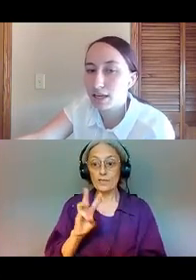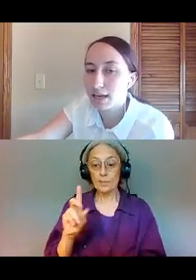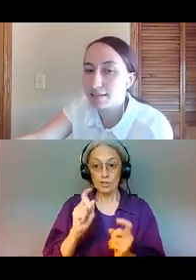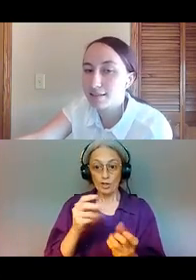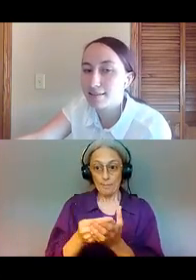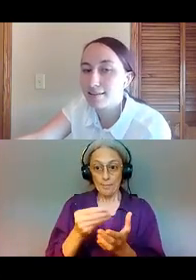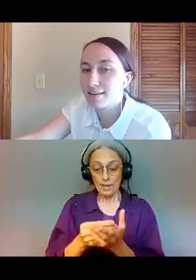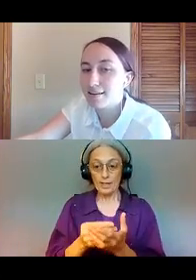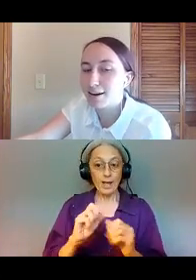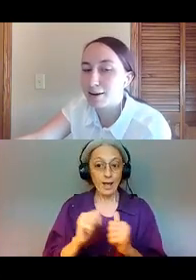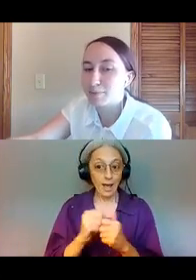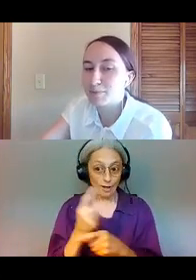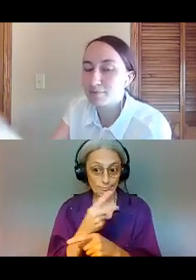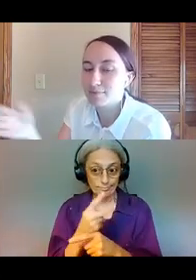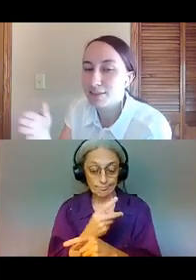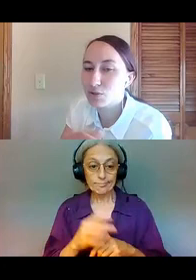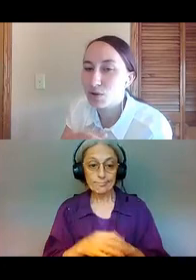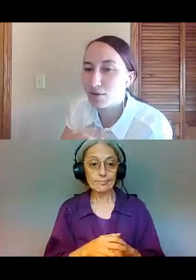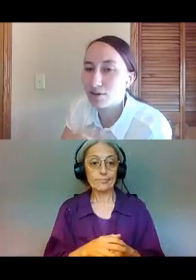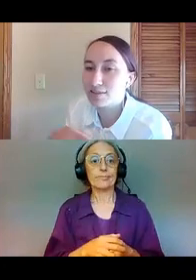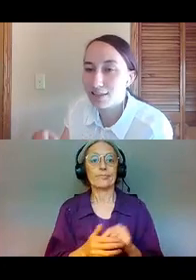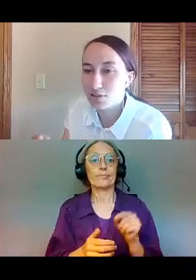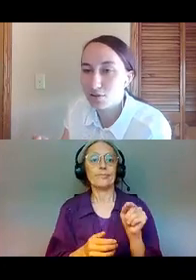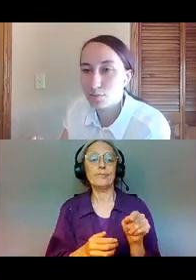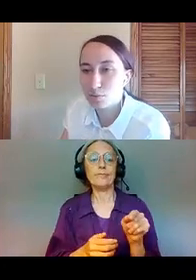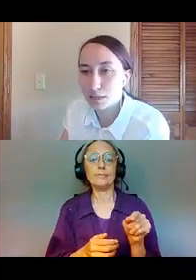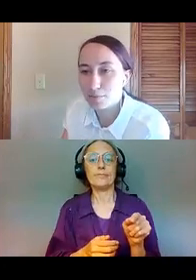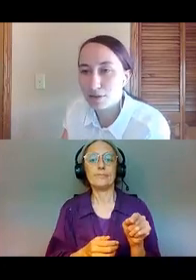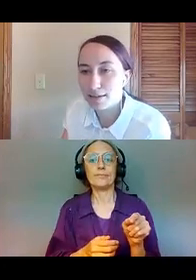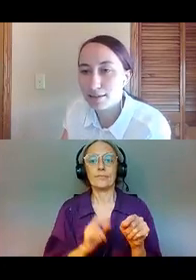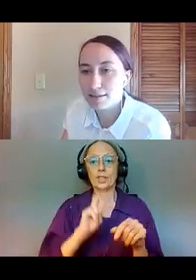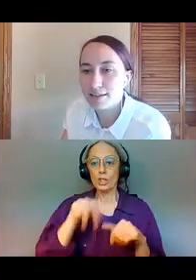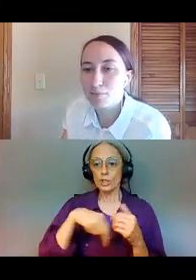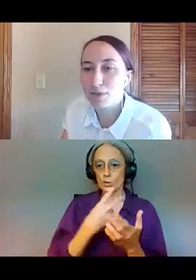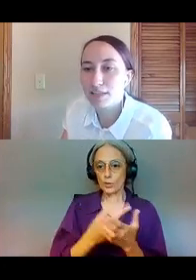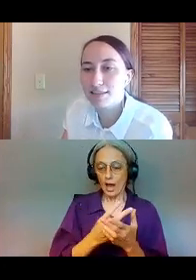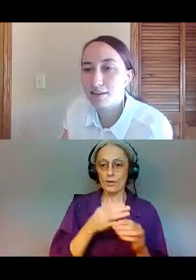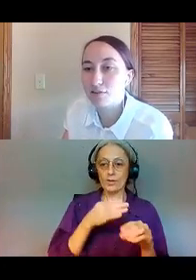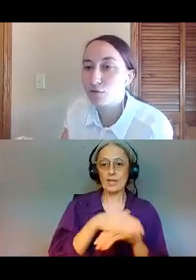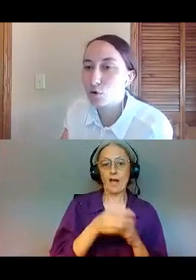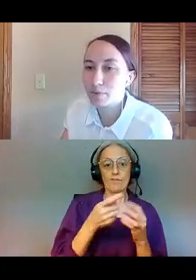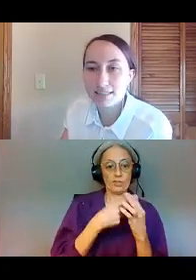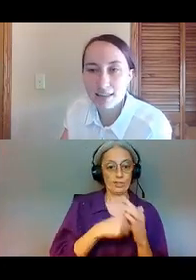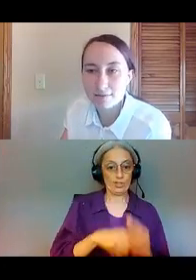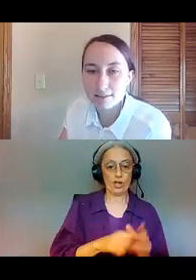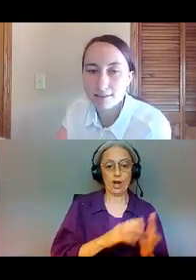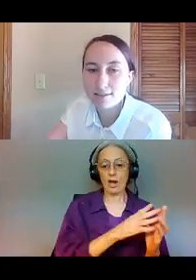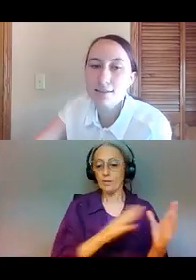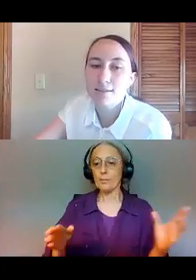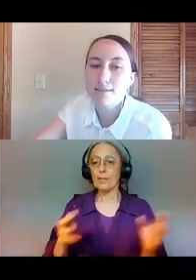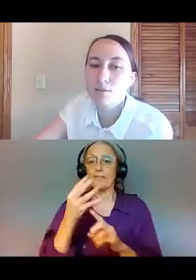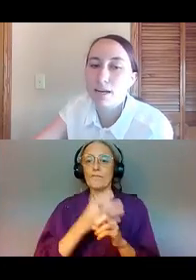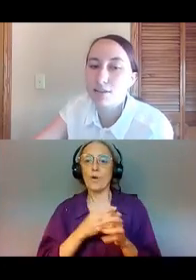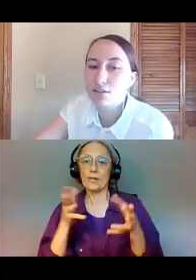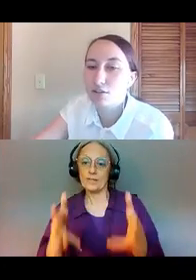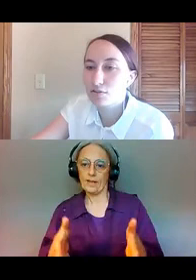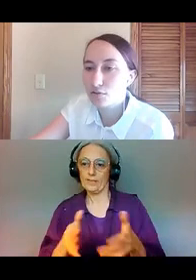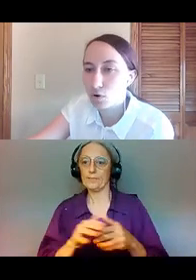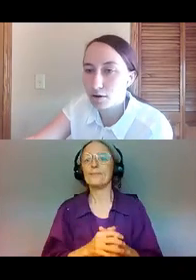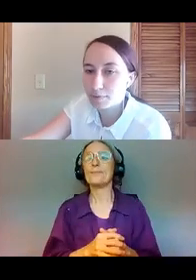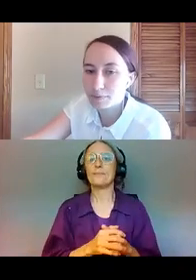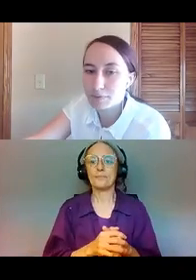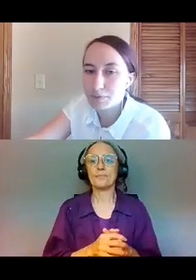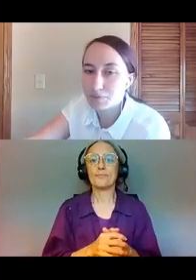to look at 2 hours into the reporting period, means there are 4 months left. So we